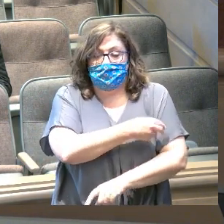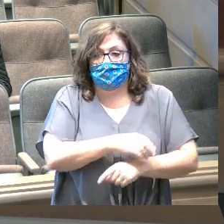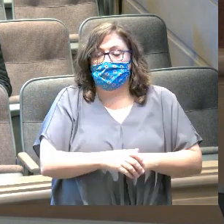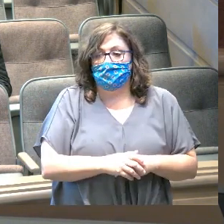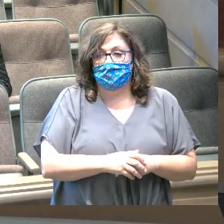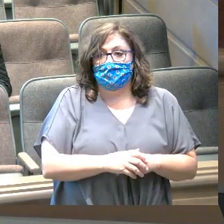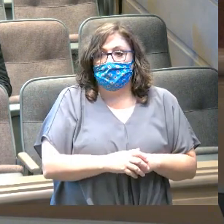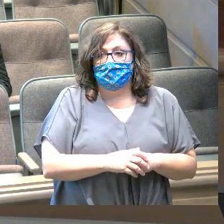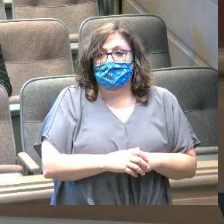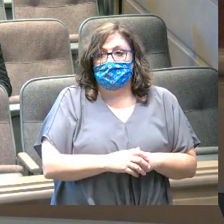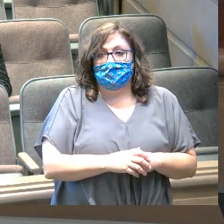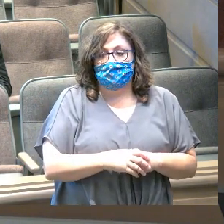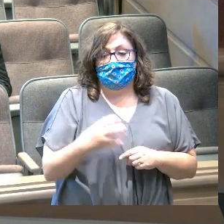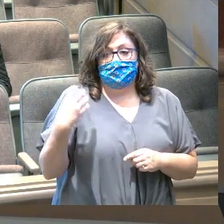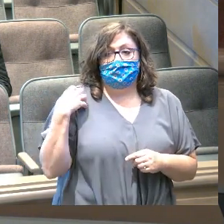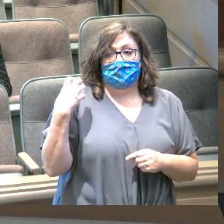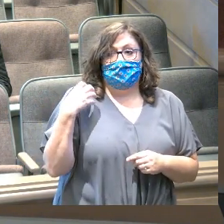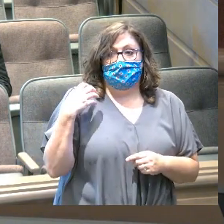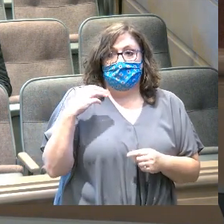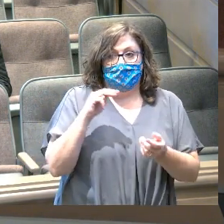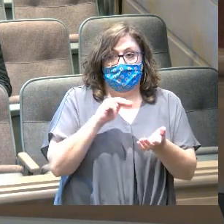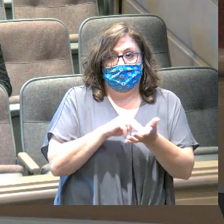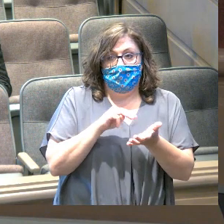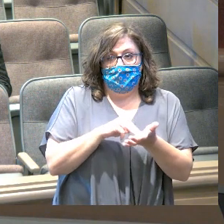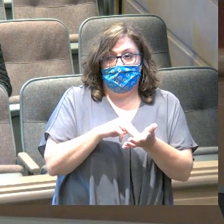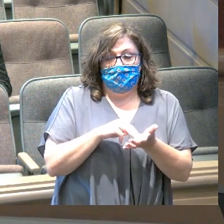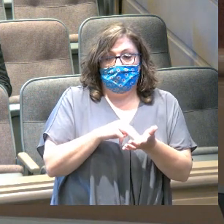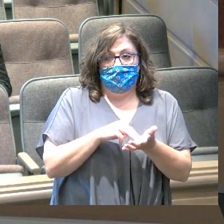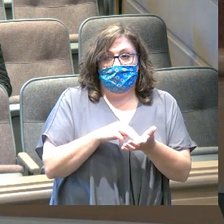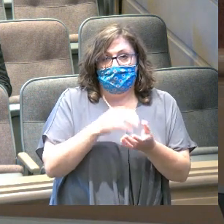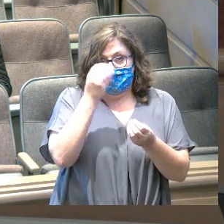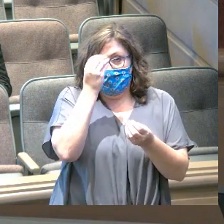The Chief Medical Information